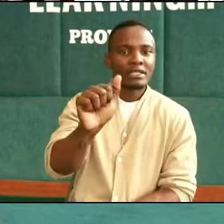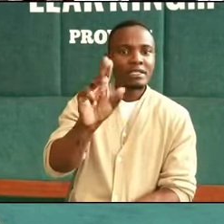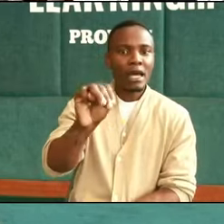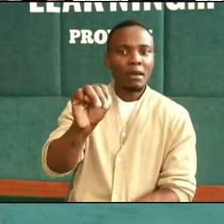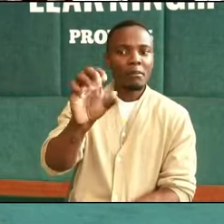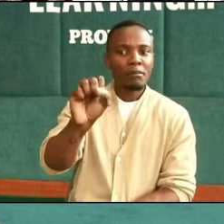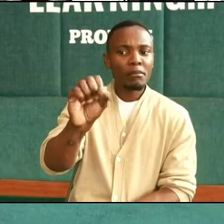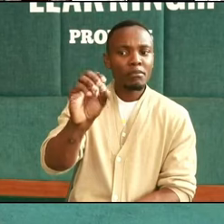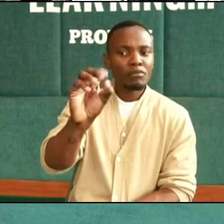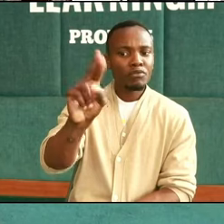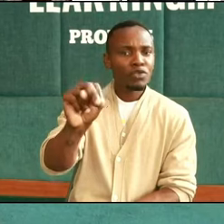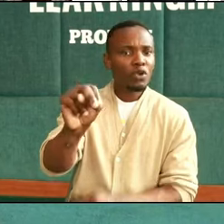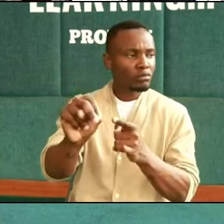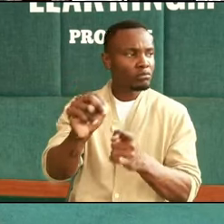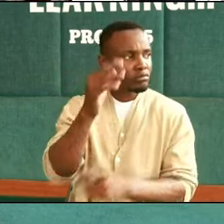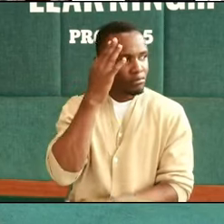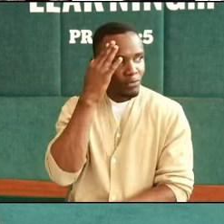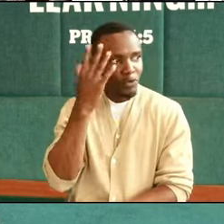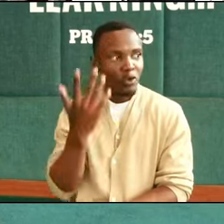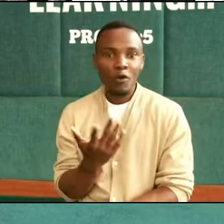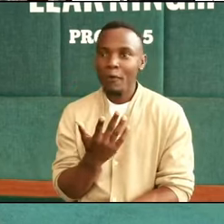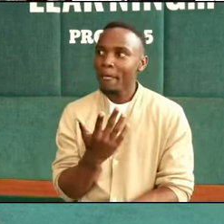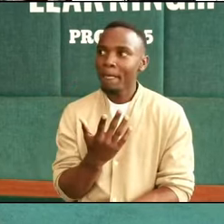What was about Samson? What about him?